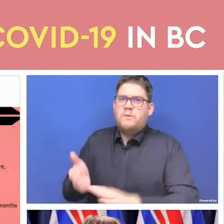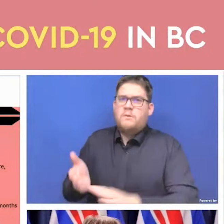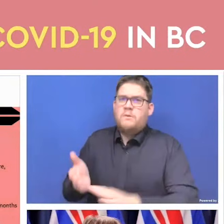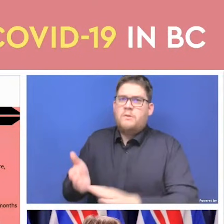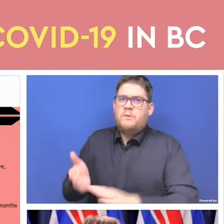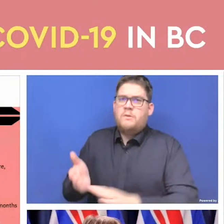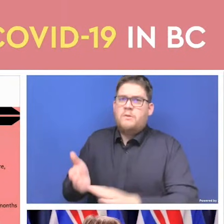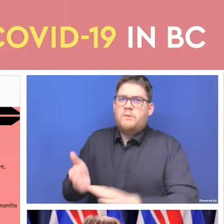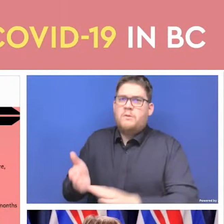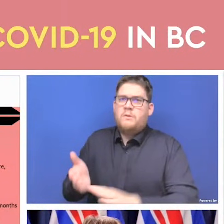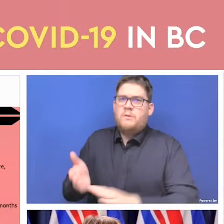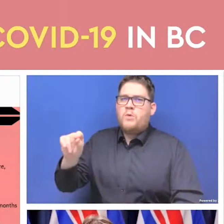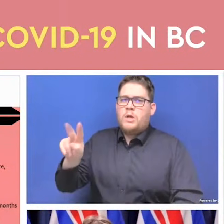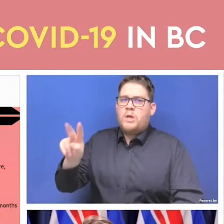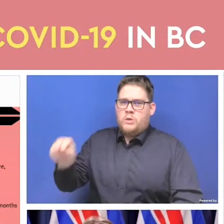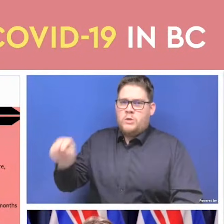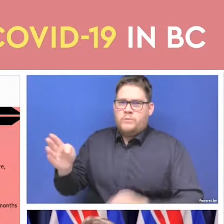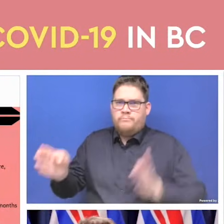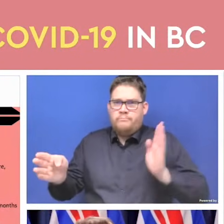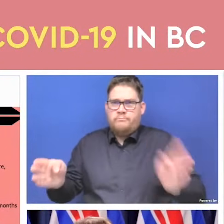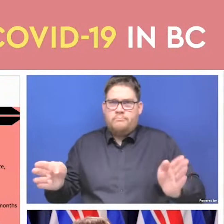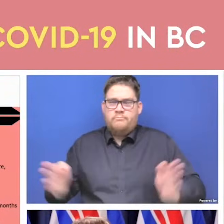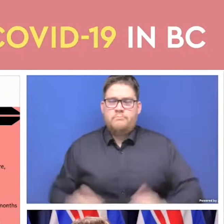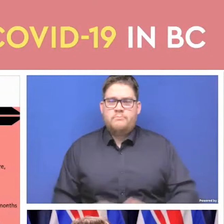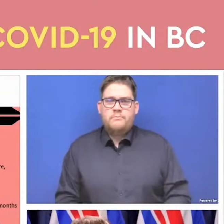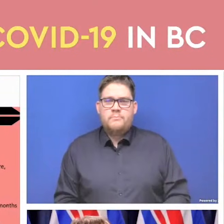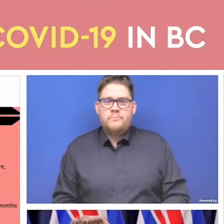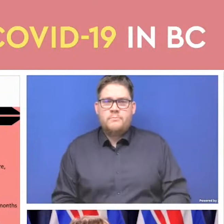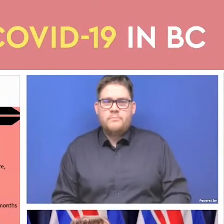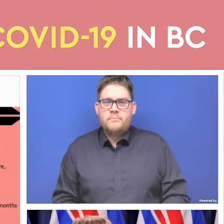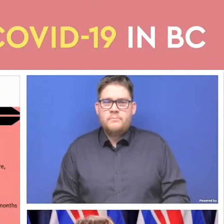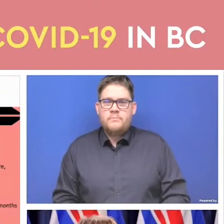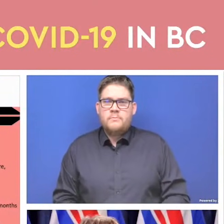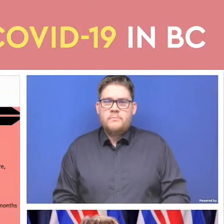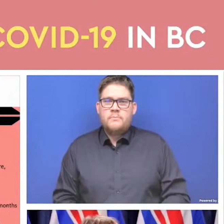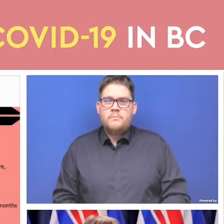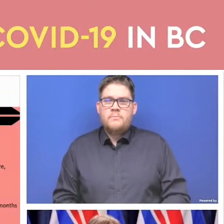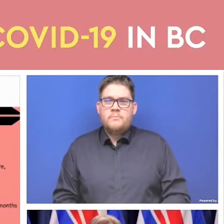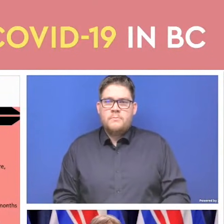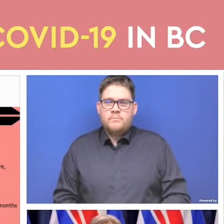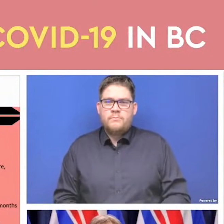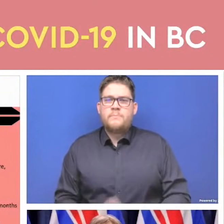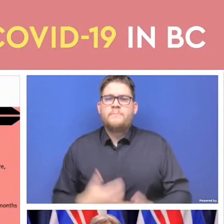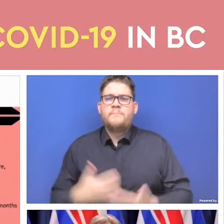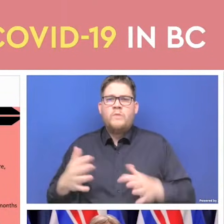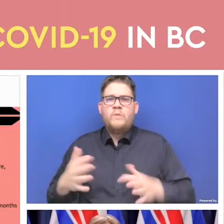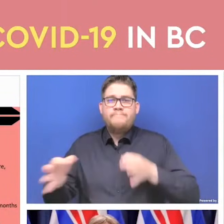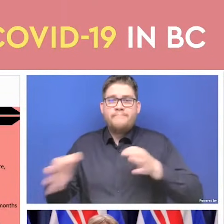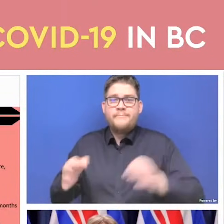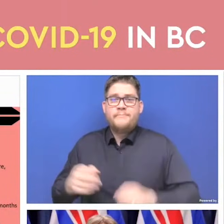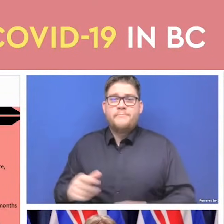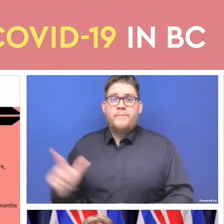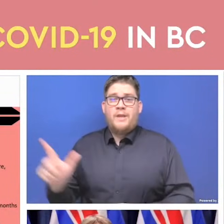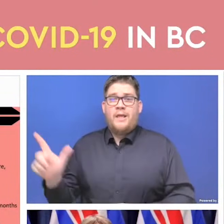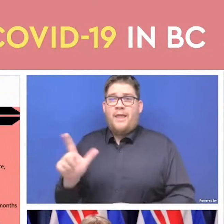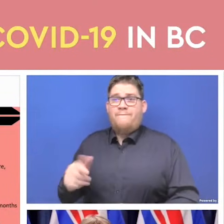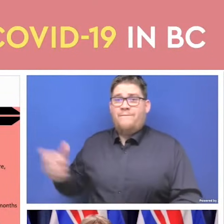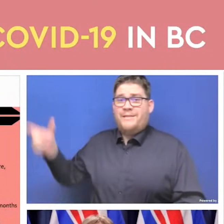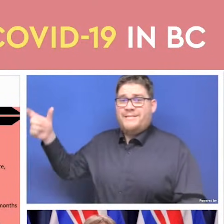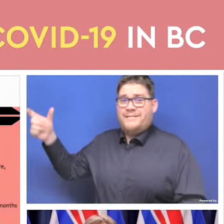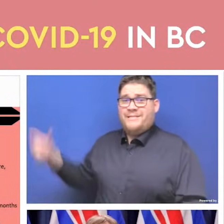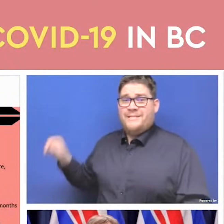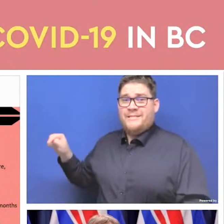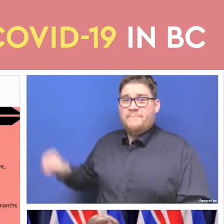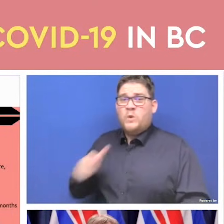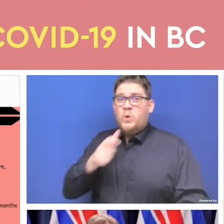May. You've already heard that the clinically extremely vulnerable on the left-hand side have been invited since the middle of